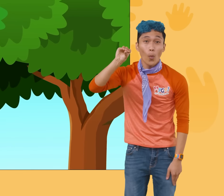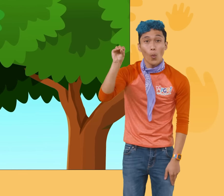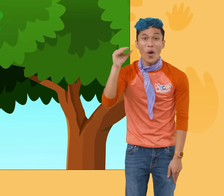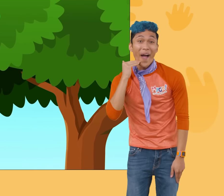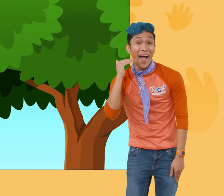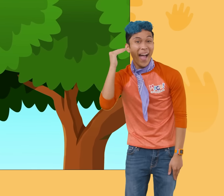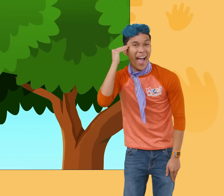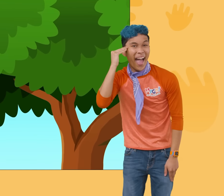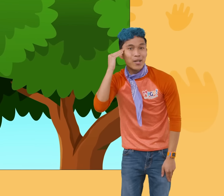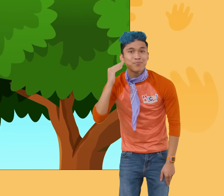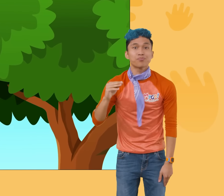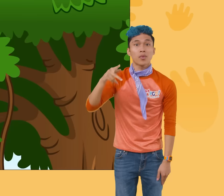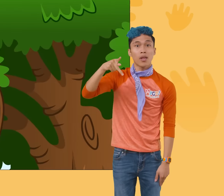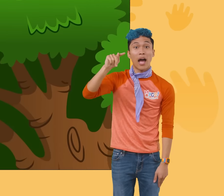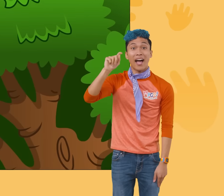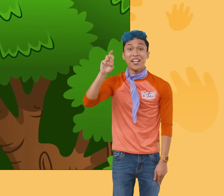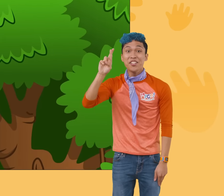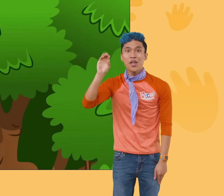head.